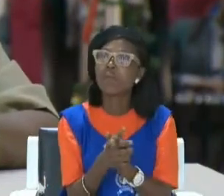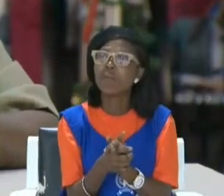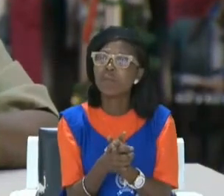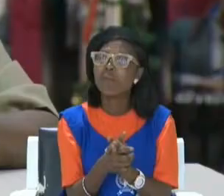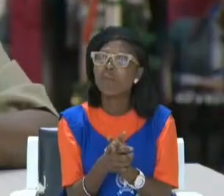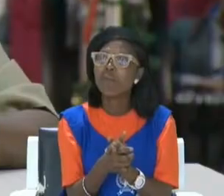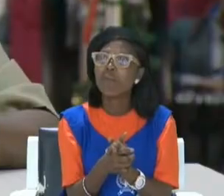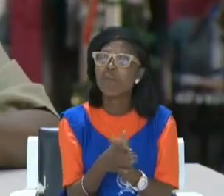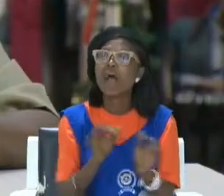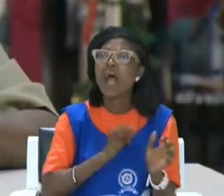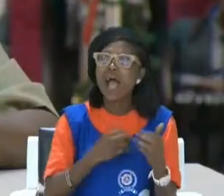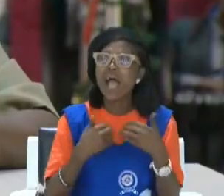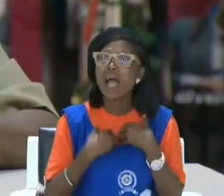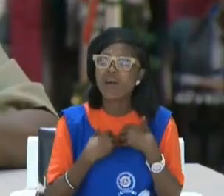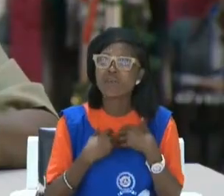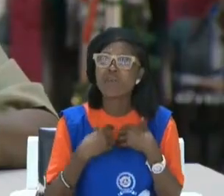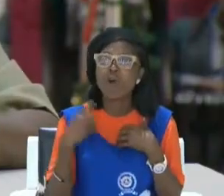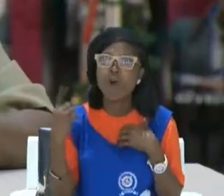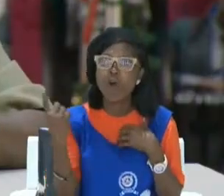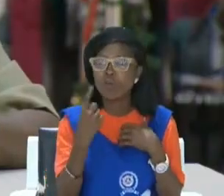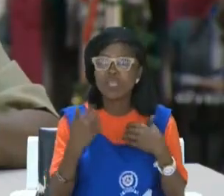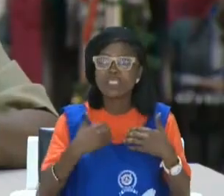I've always had that feeling